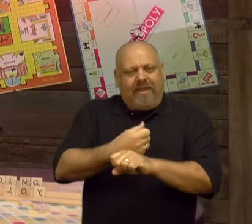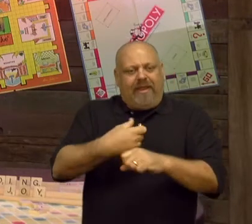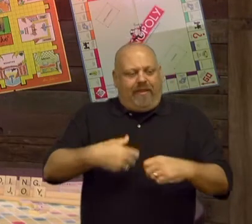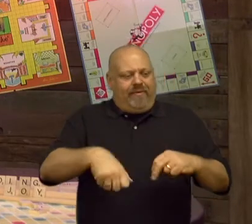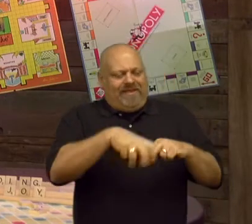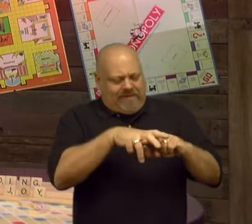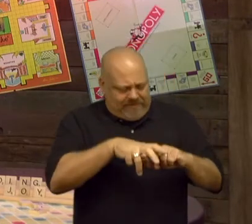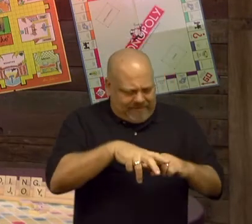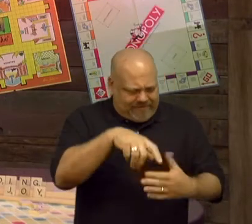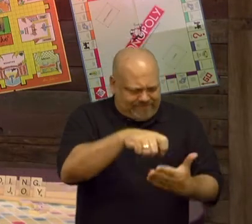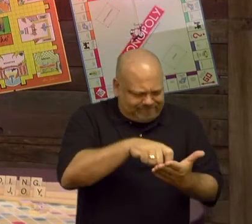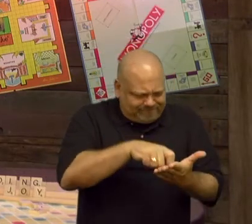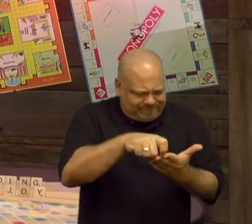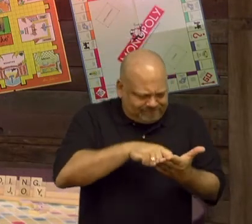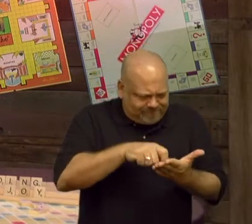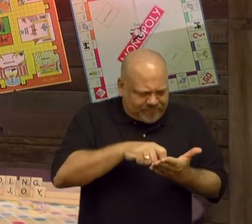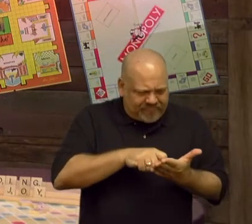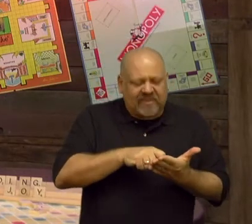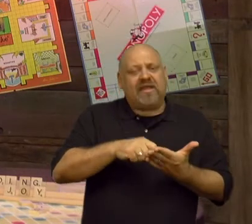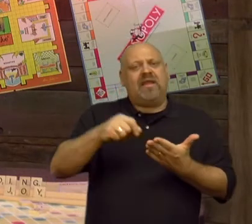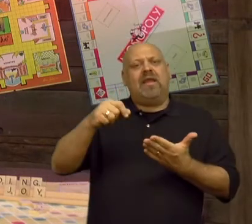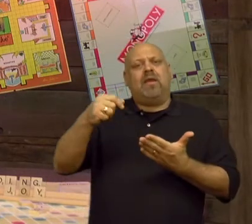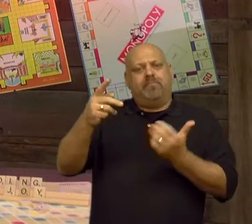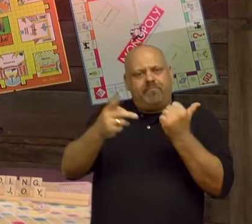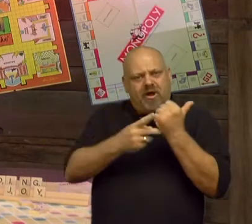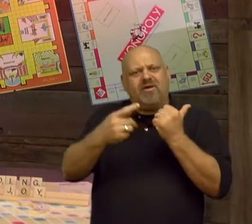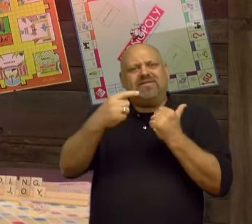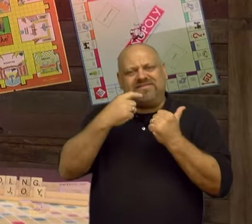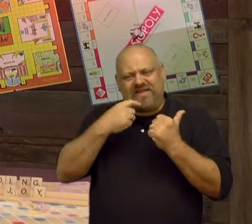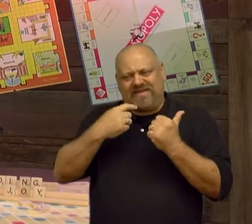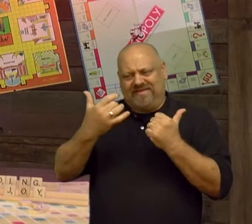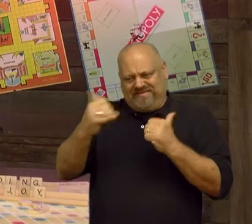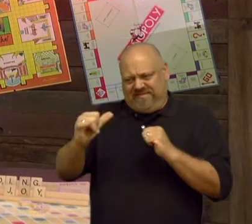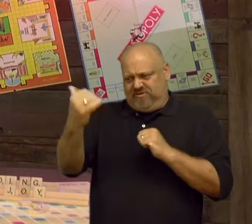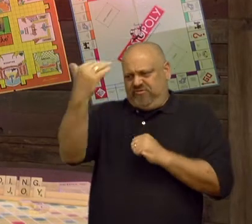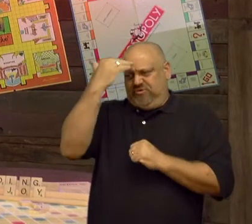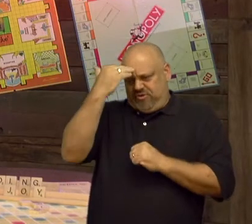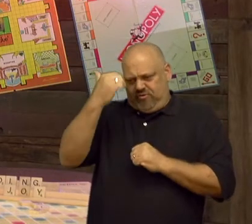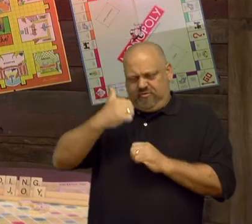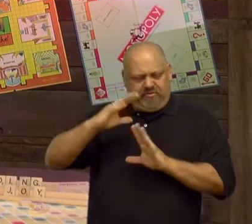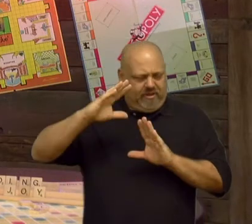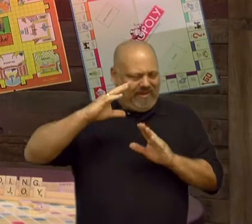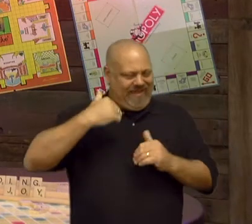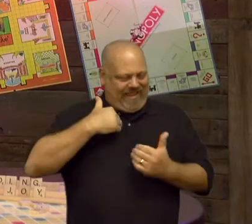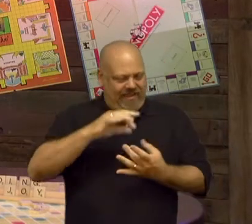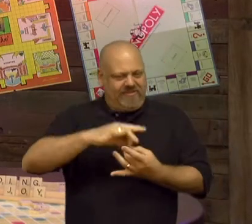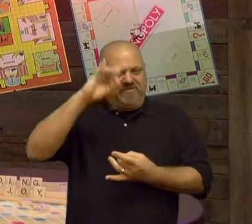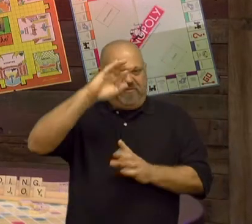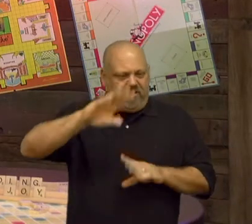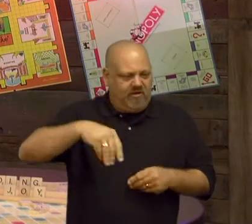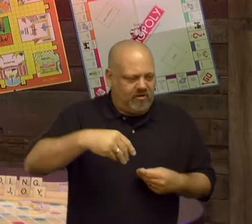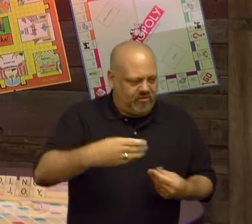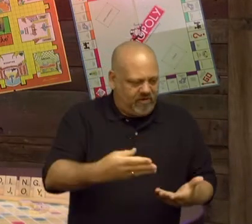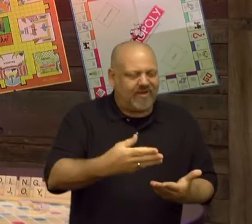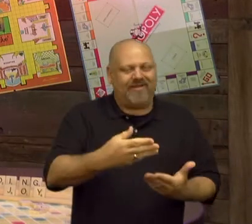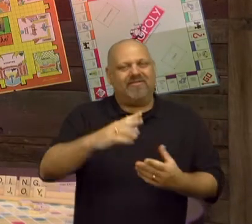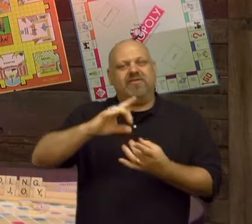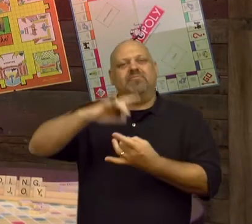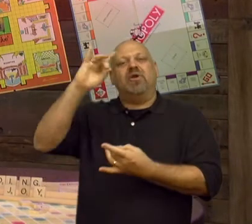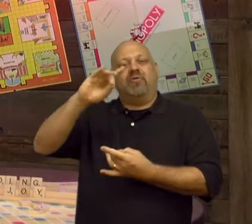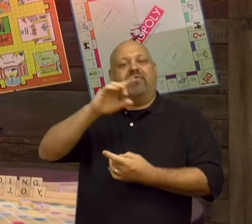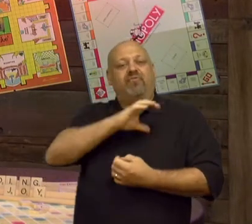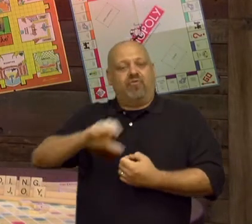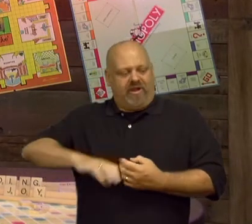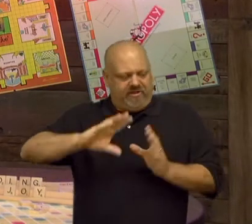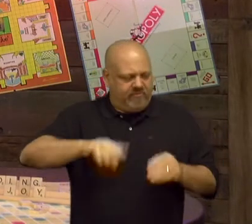there writing this passage, and he said that he still knew and had the provision of the Spirit of